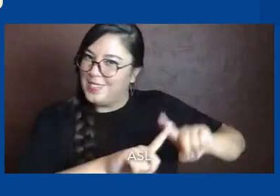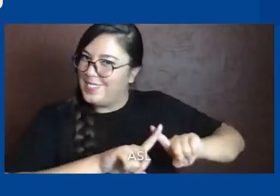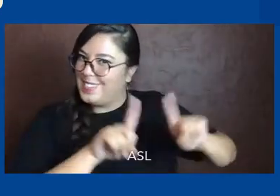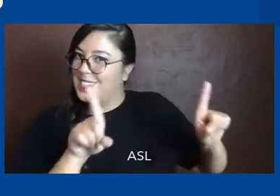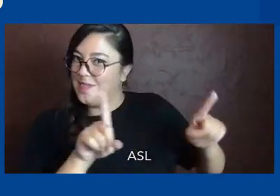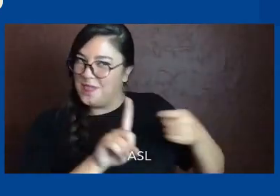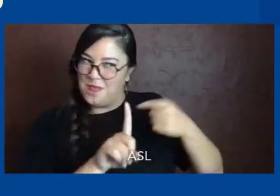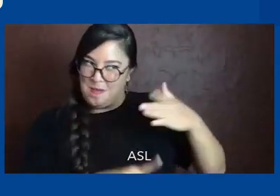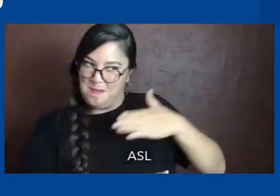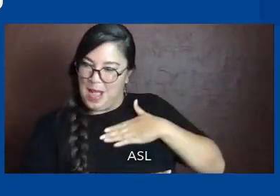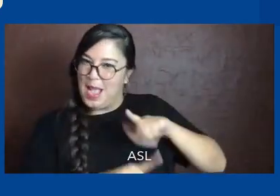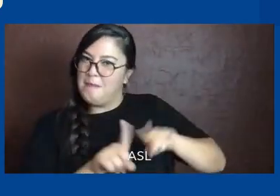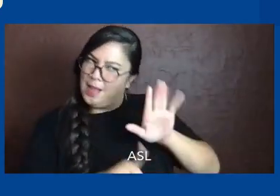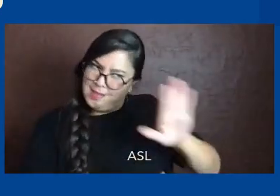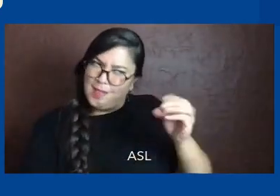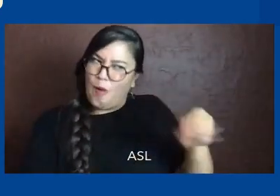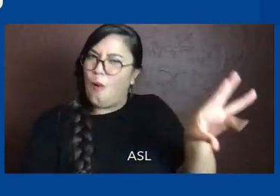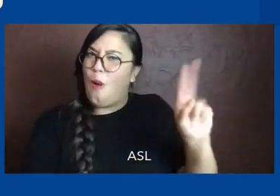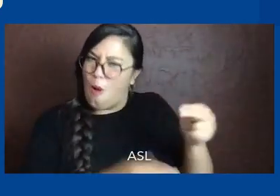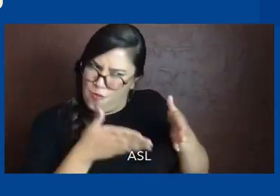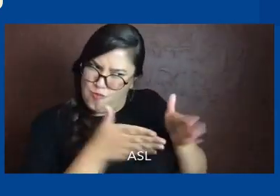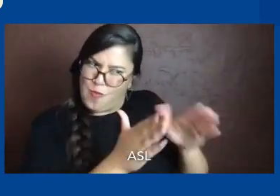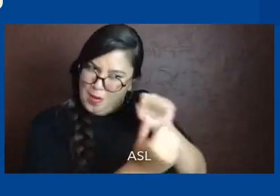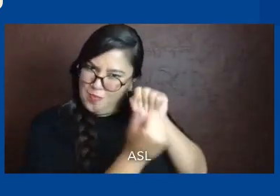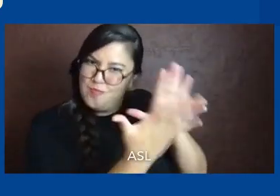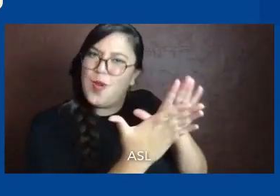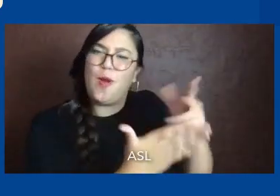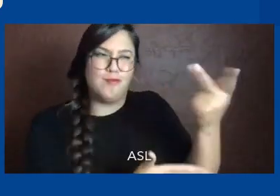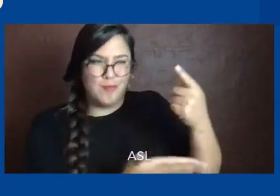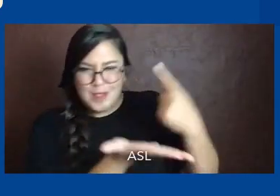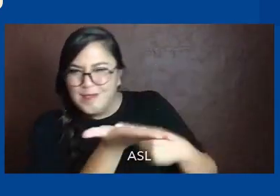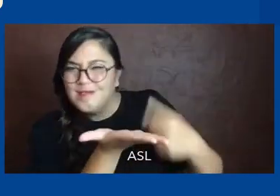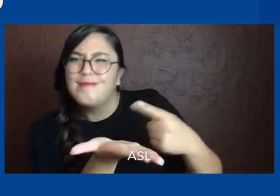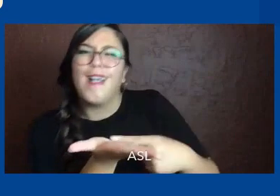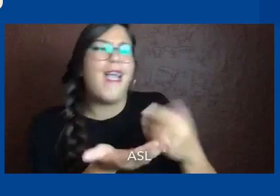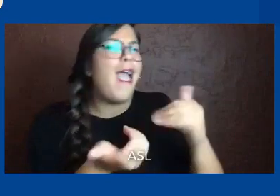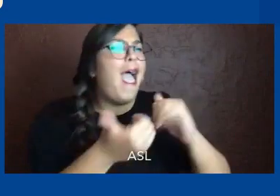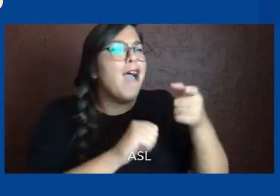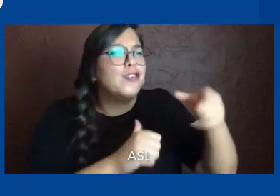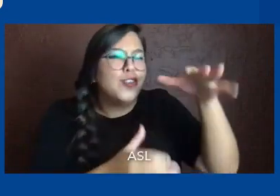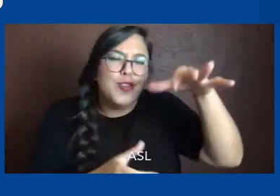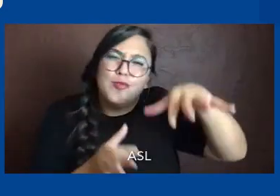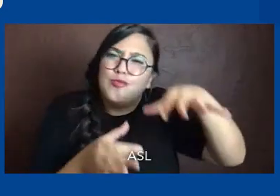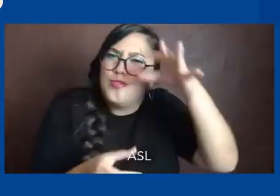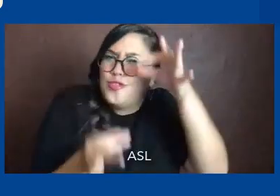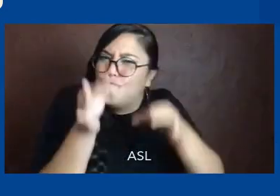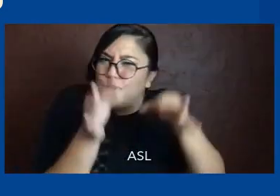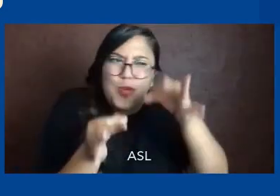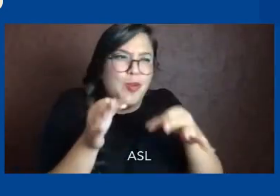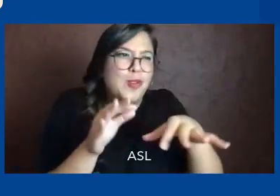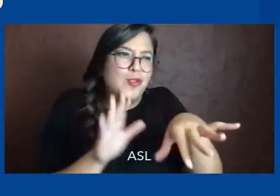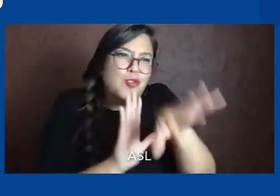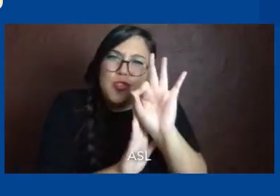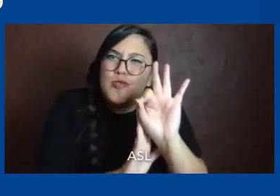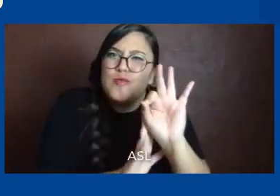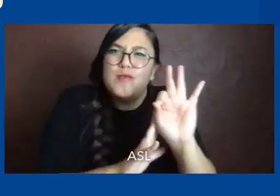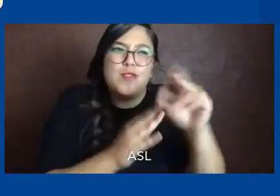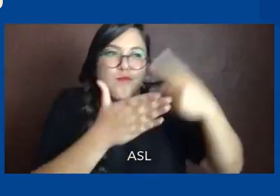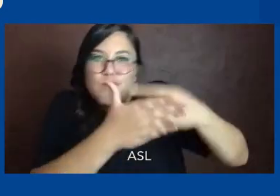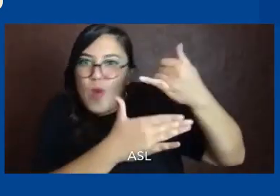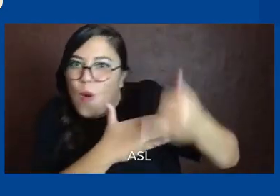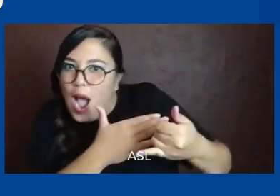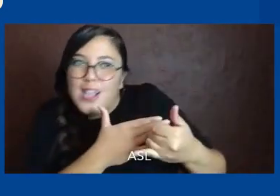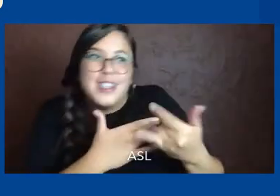way. And we were talking about how you choose between projects and the rank of like the art to the